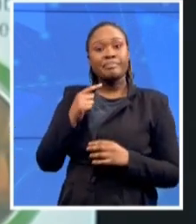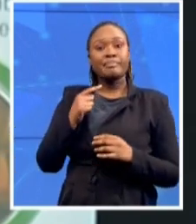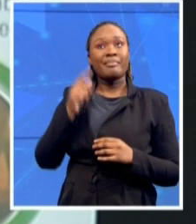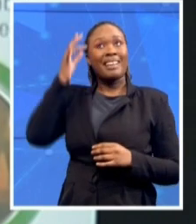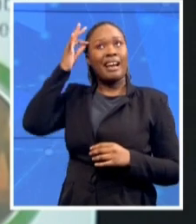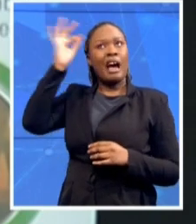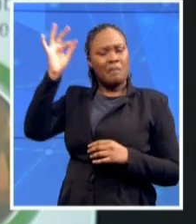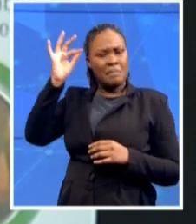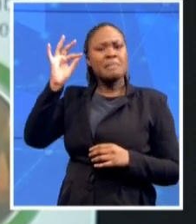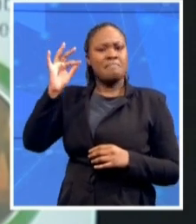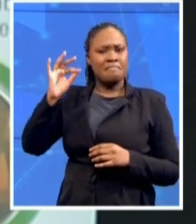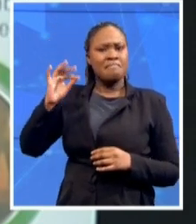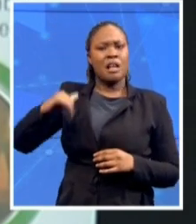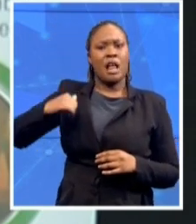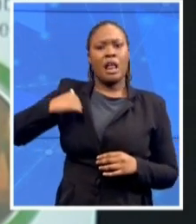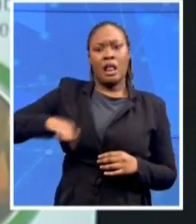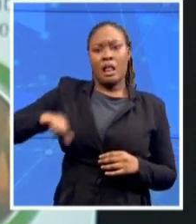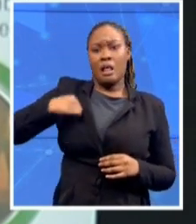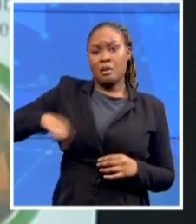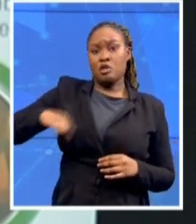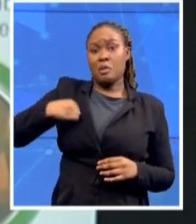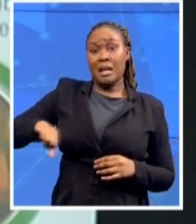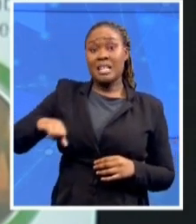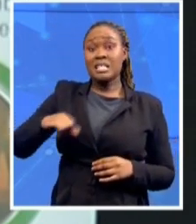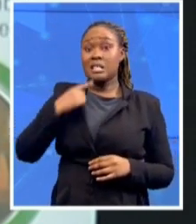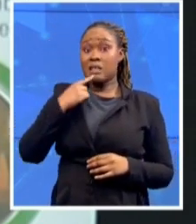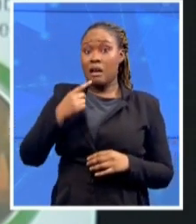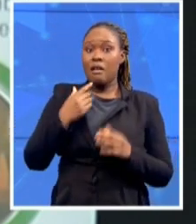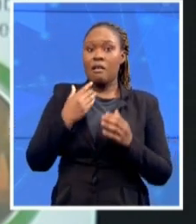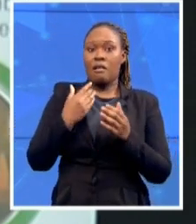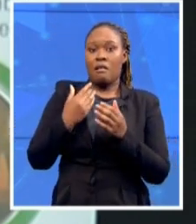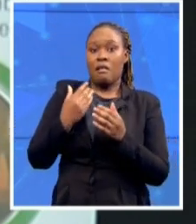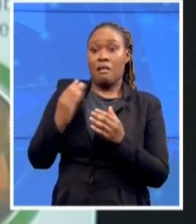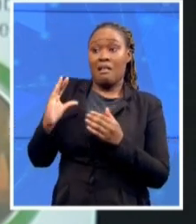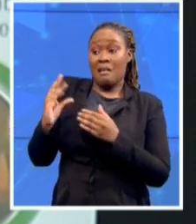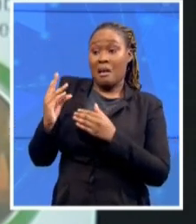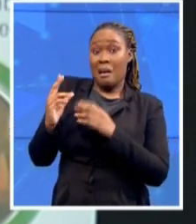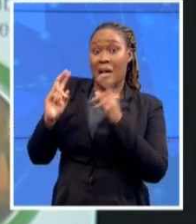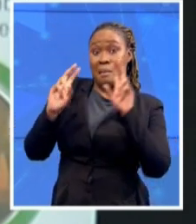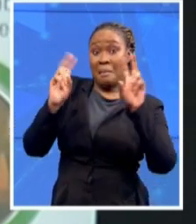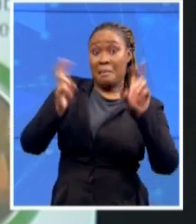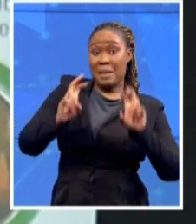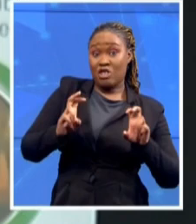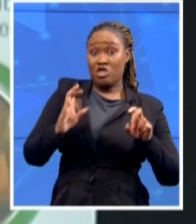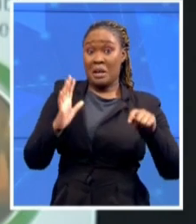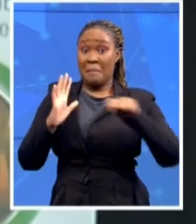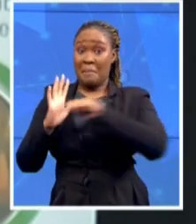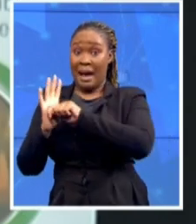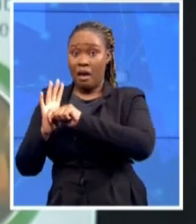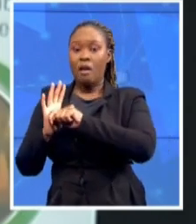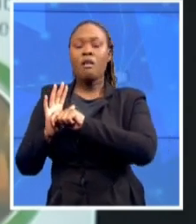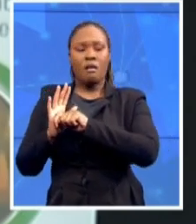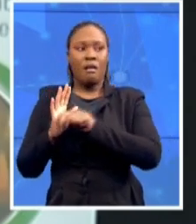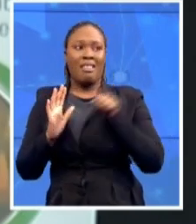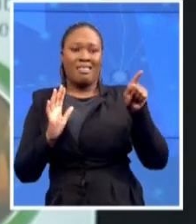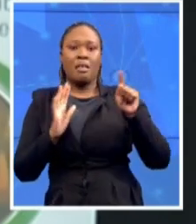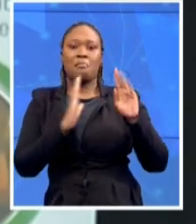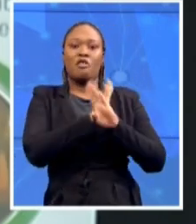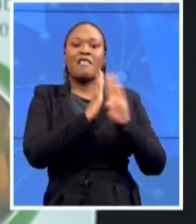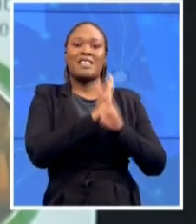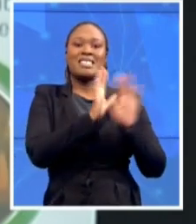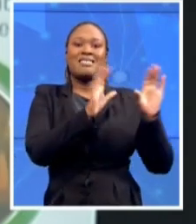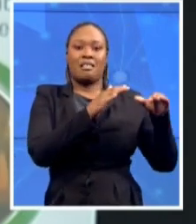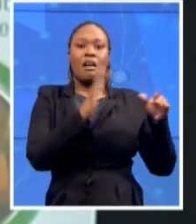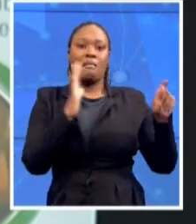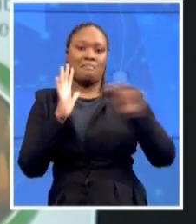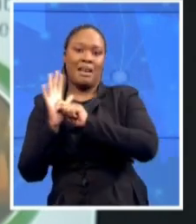power for the private sector. And I'll come back to that in a second based on the exchange that I've just had with the minister. This is in line